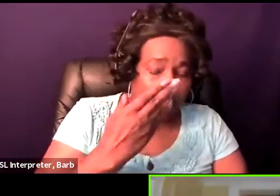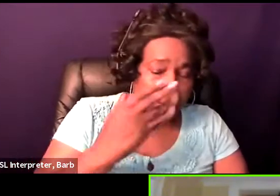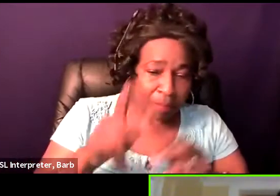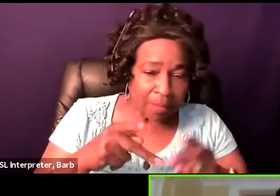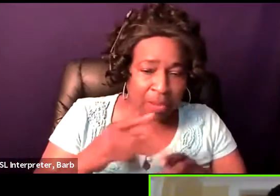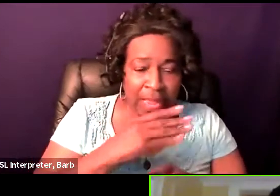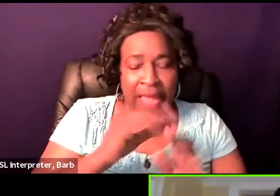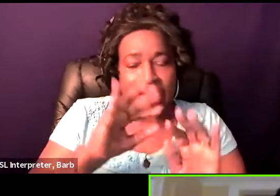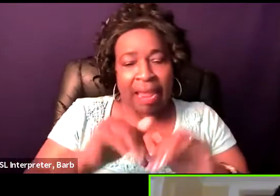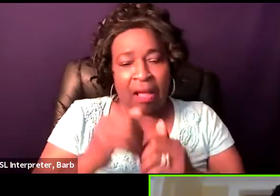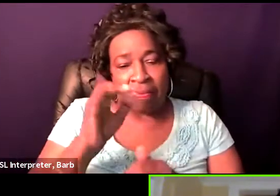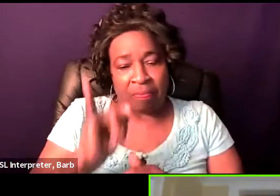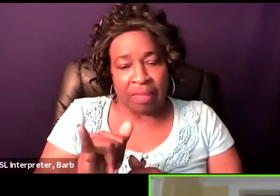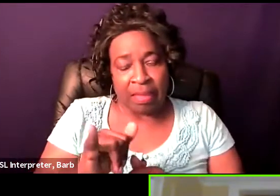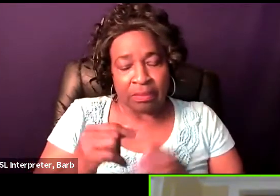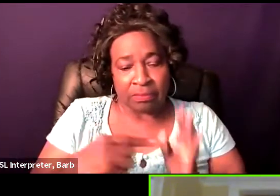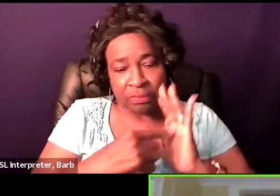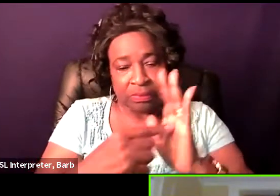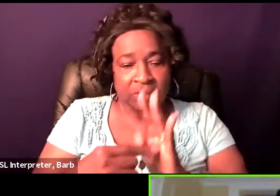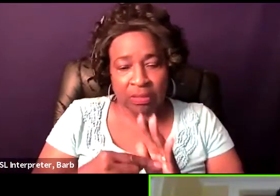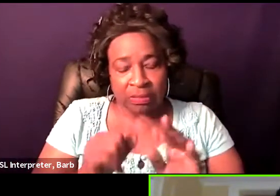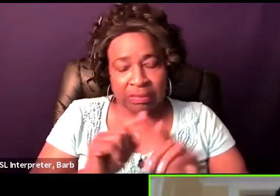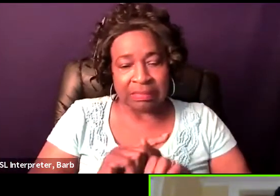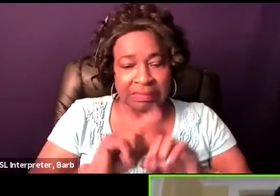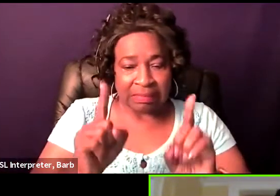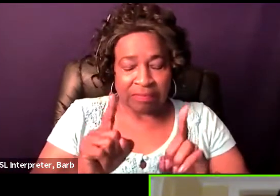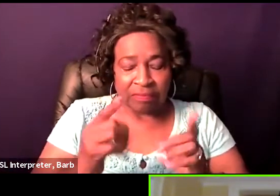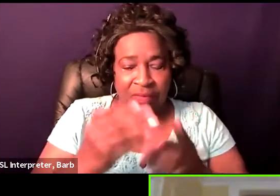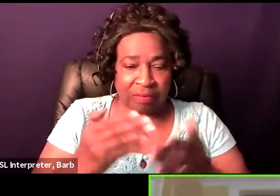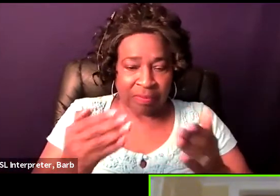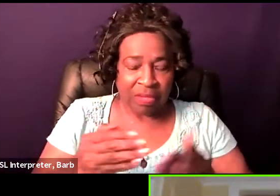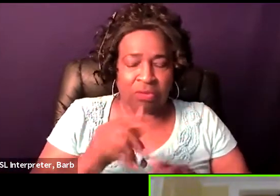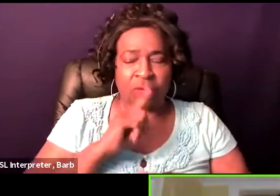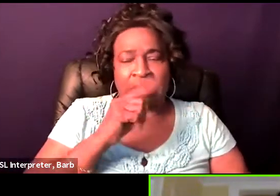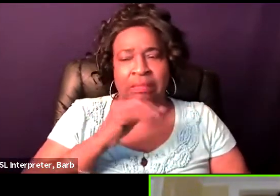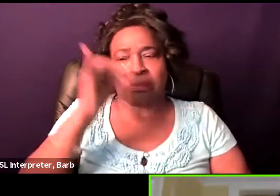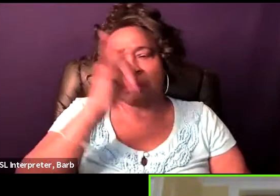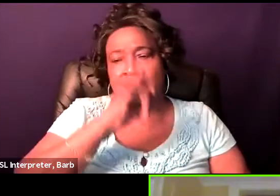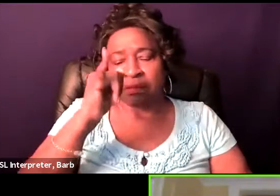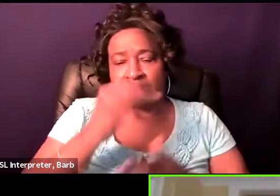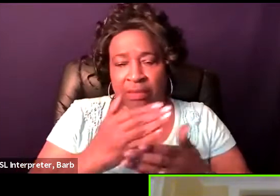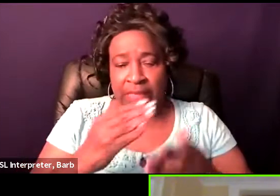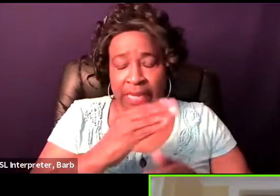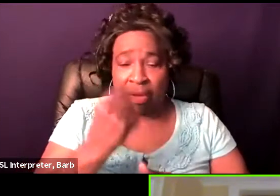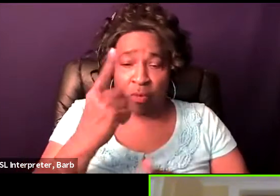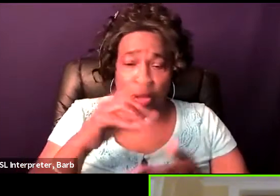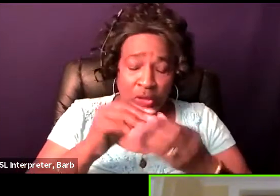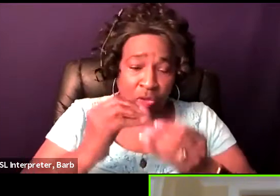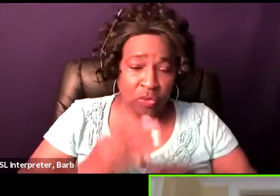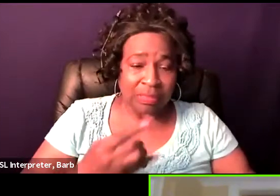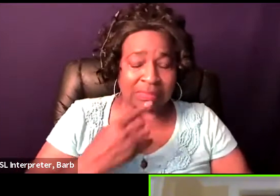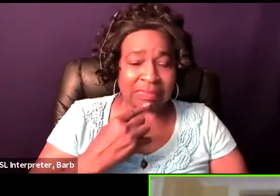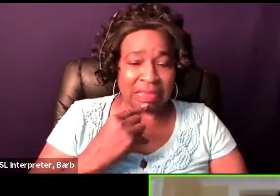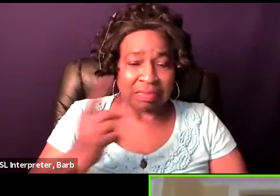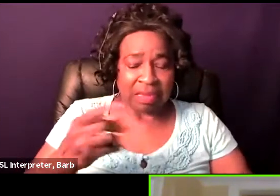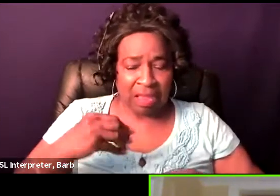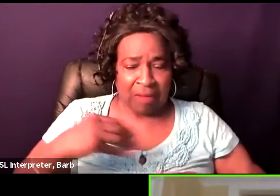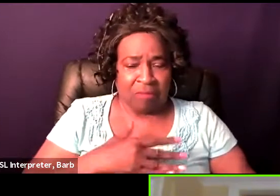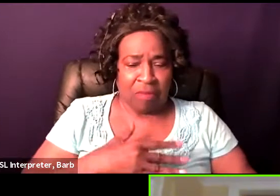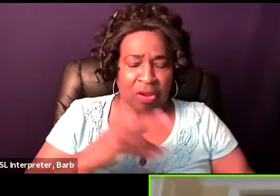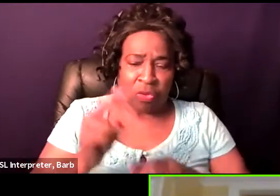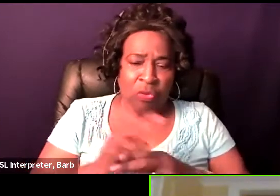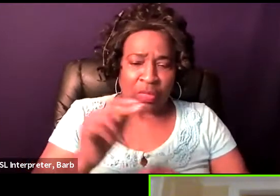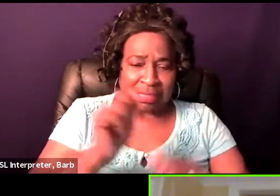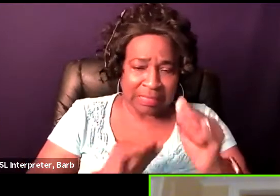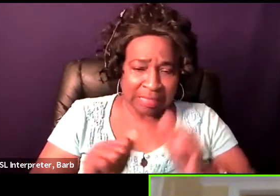how that signifies different acumen or whatever ridiculous thing. And one of his students, you said, refuted it using science, and he came against